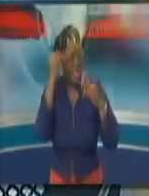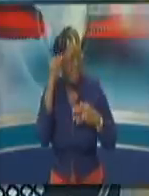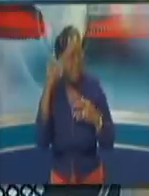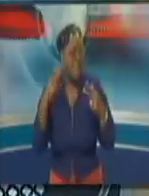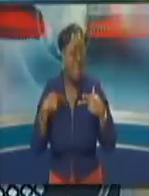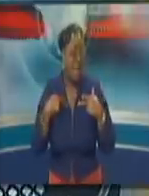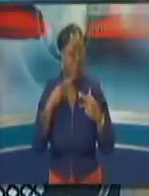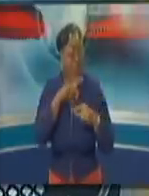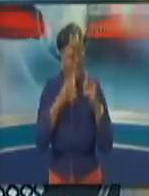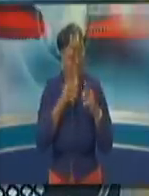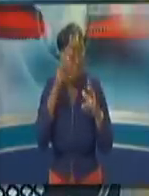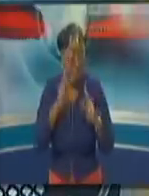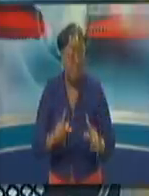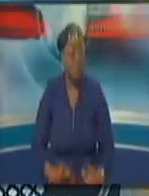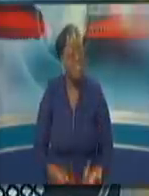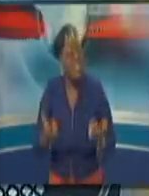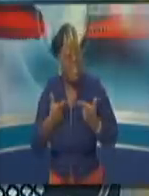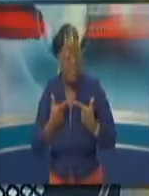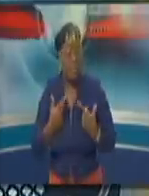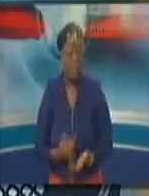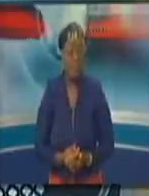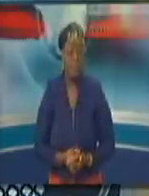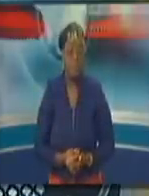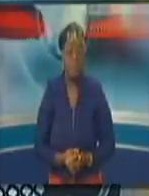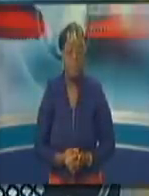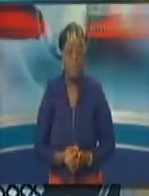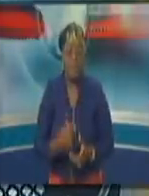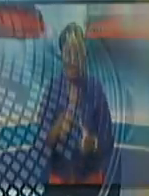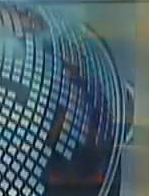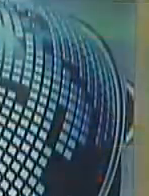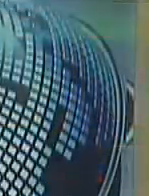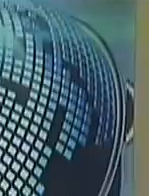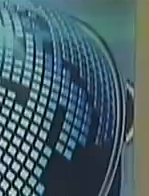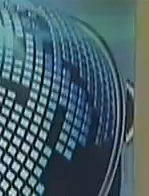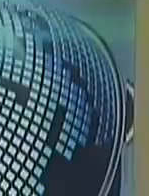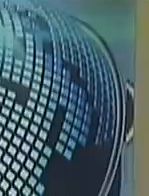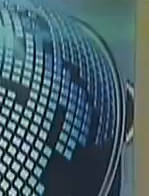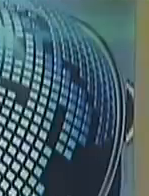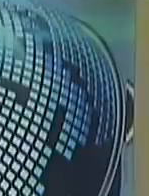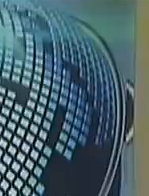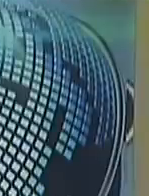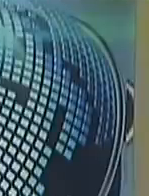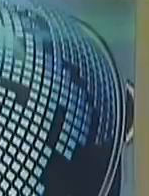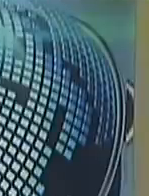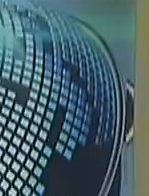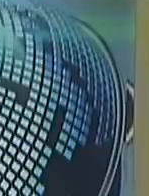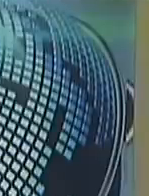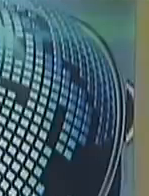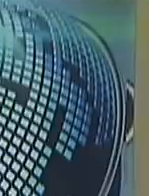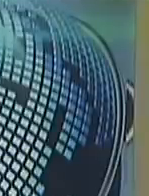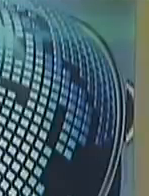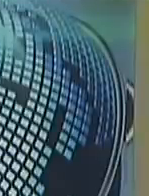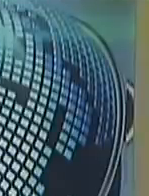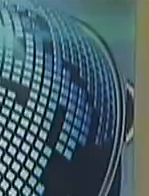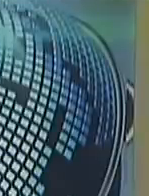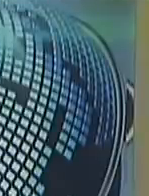they were alive. And of course you can create memories through photos and videos and things